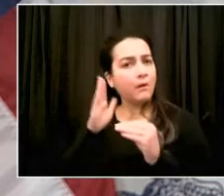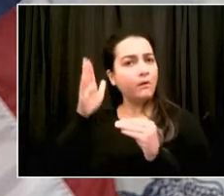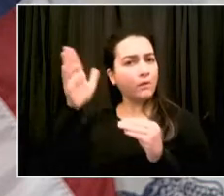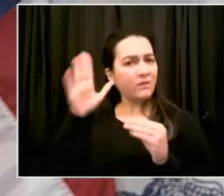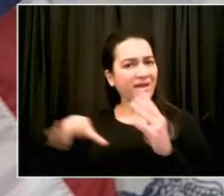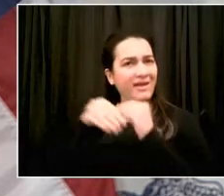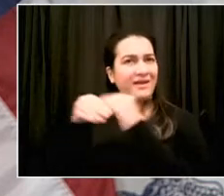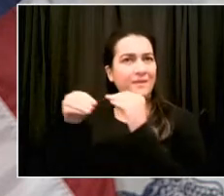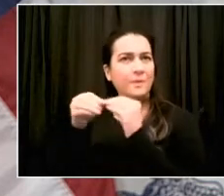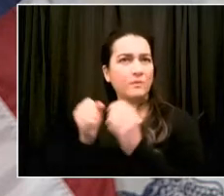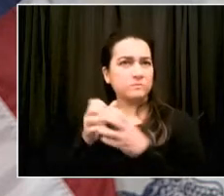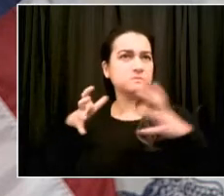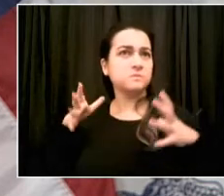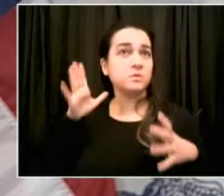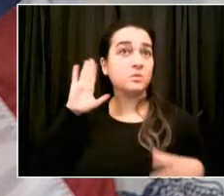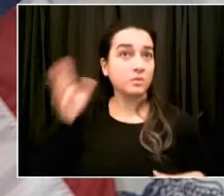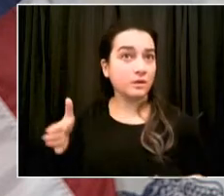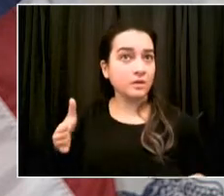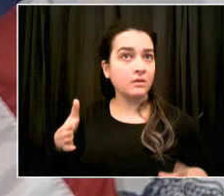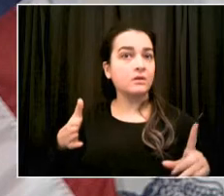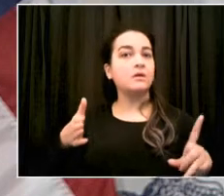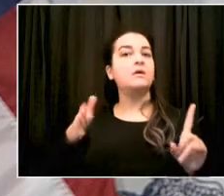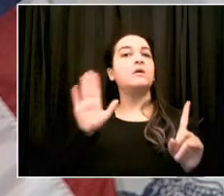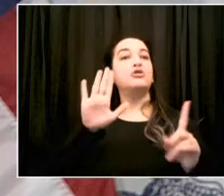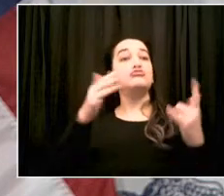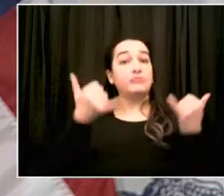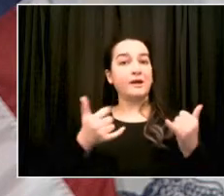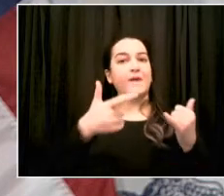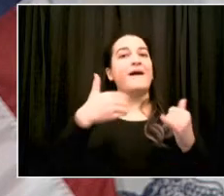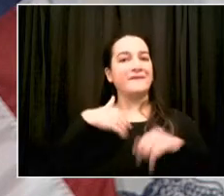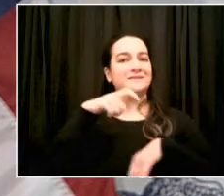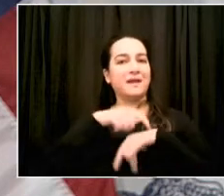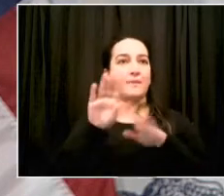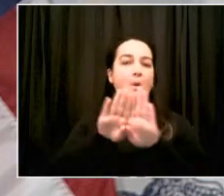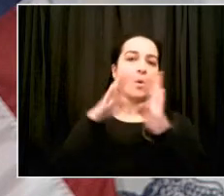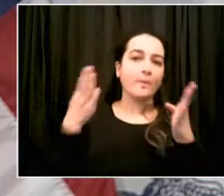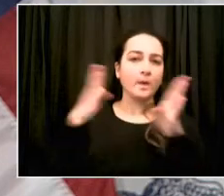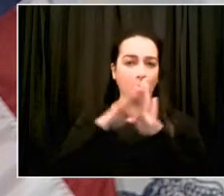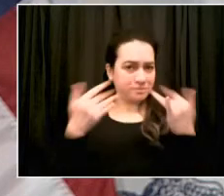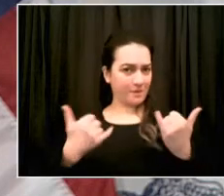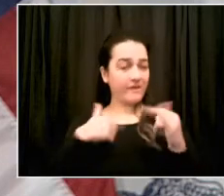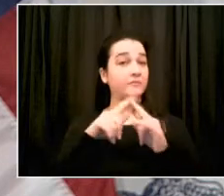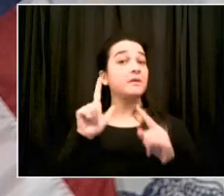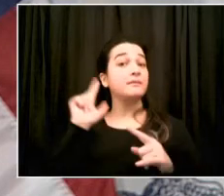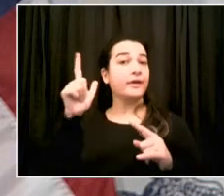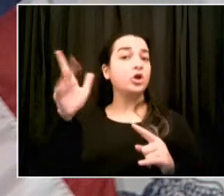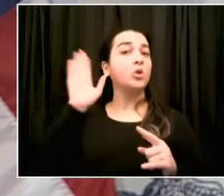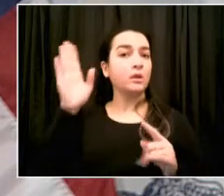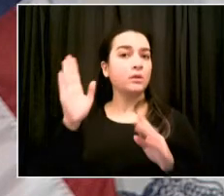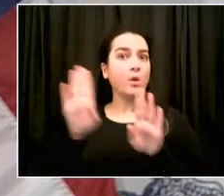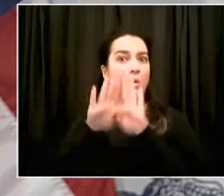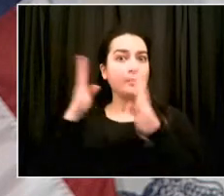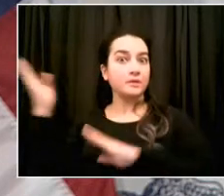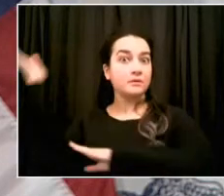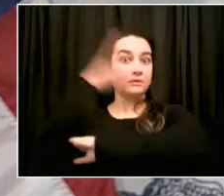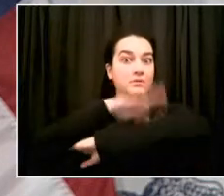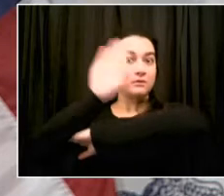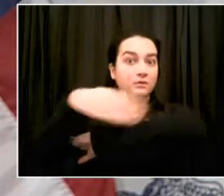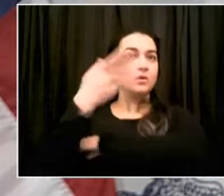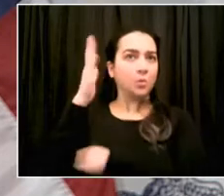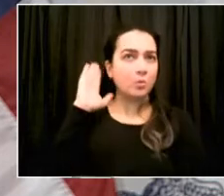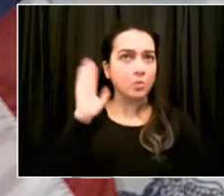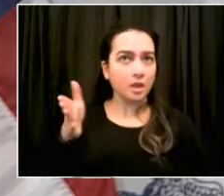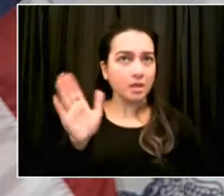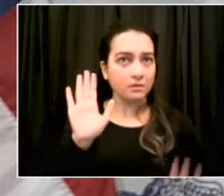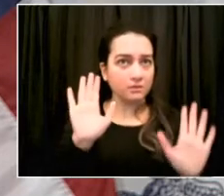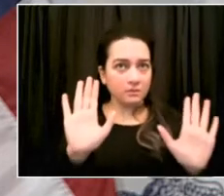going to see more vaccine coming in the next few weeks for a variety of reasons. The actions that the Biden administration has taken already, the fact